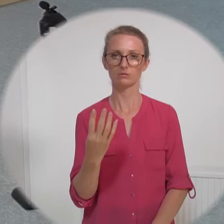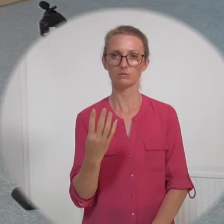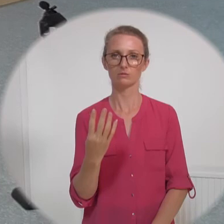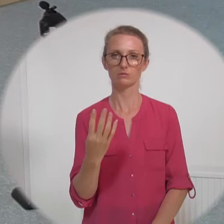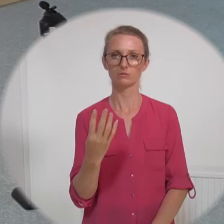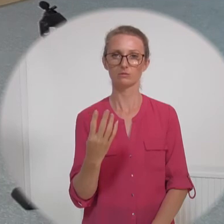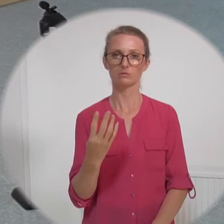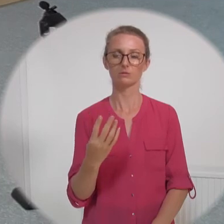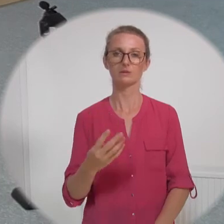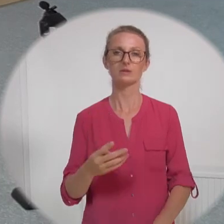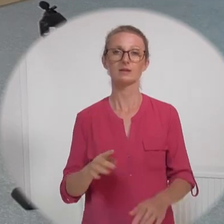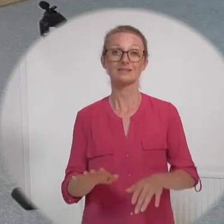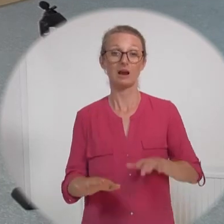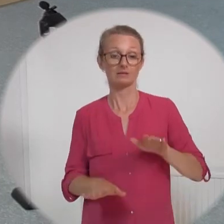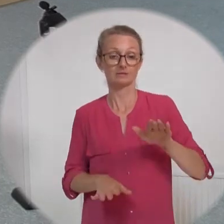Step.